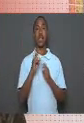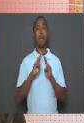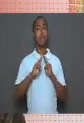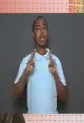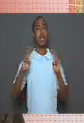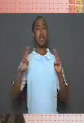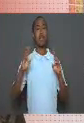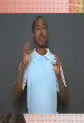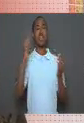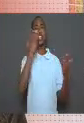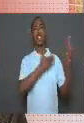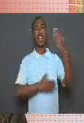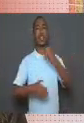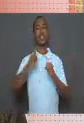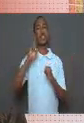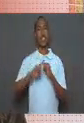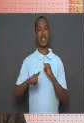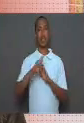more challenging than the last.